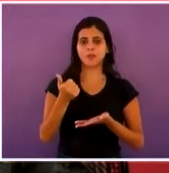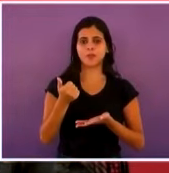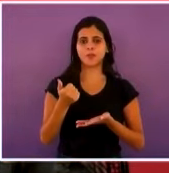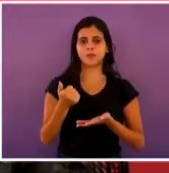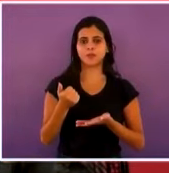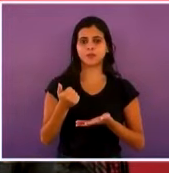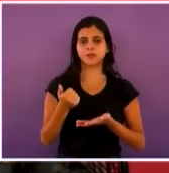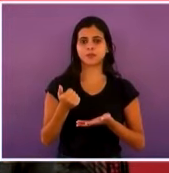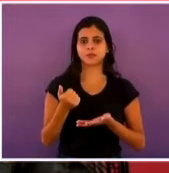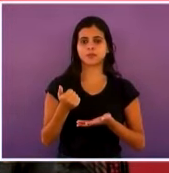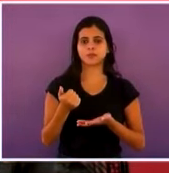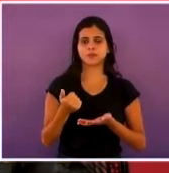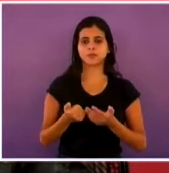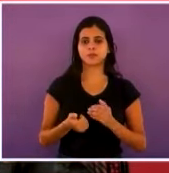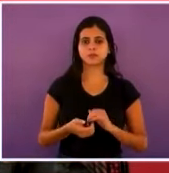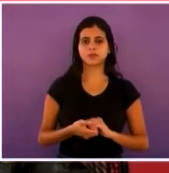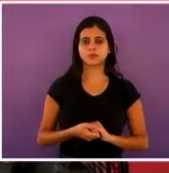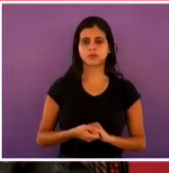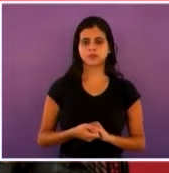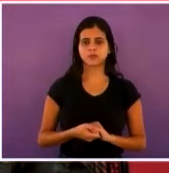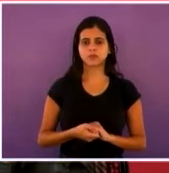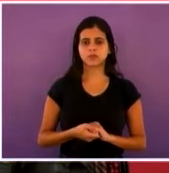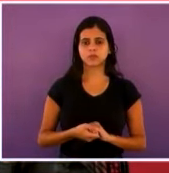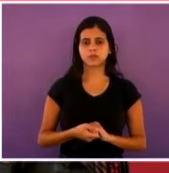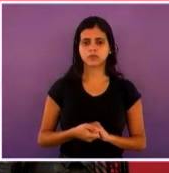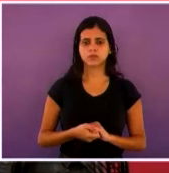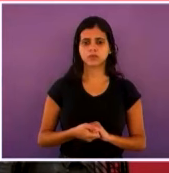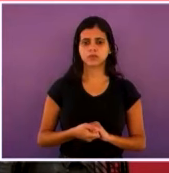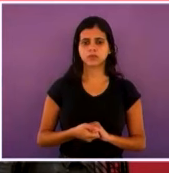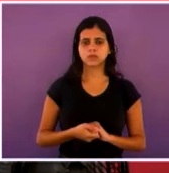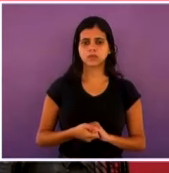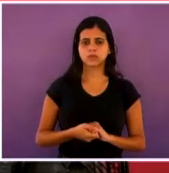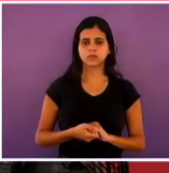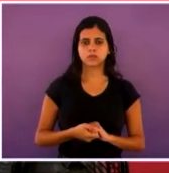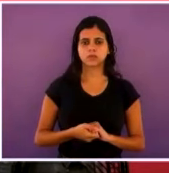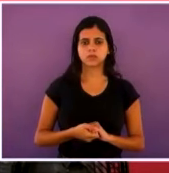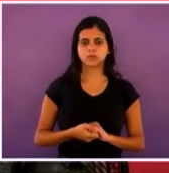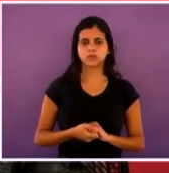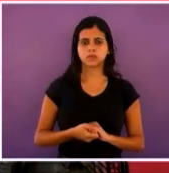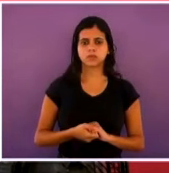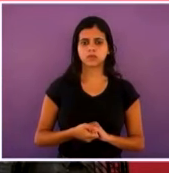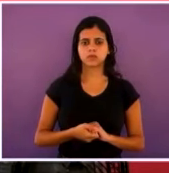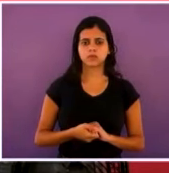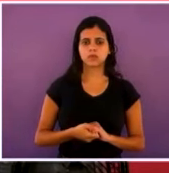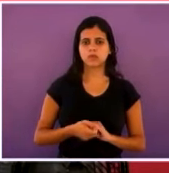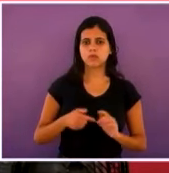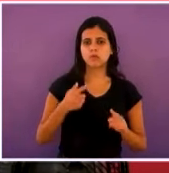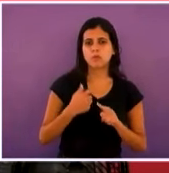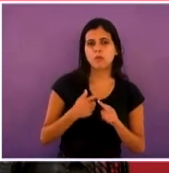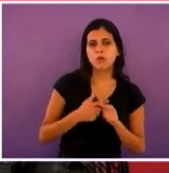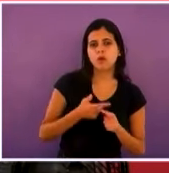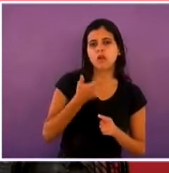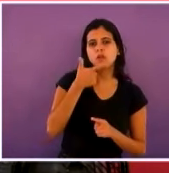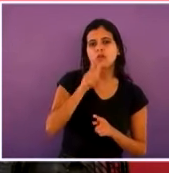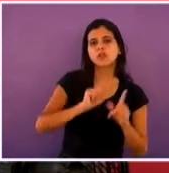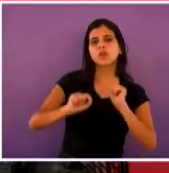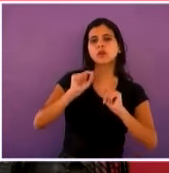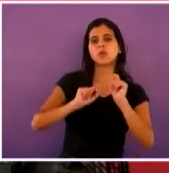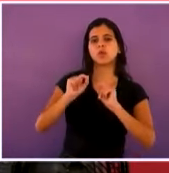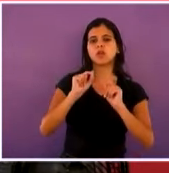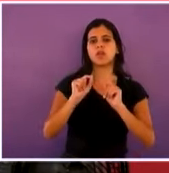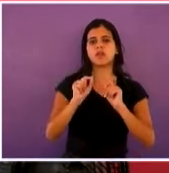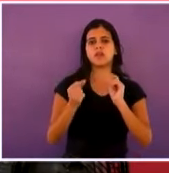they can put an idea into a shape. Porque eles conseguem colocar uma ideia